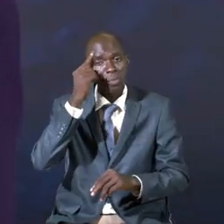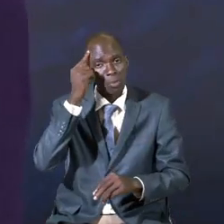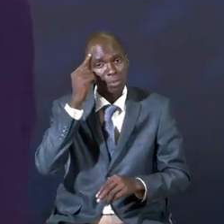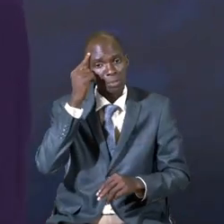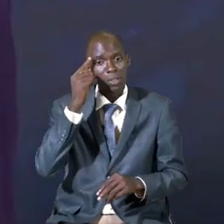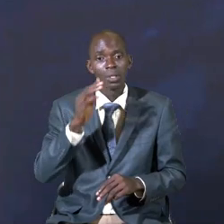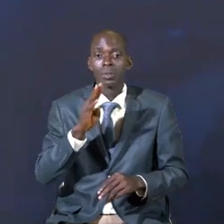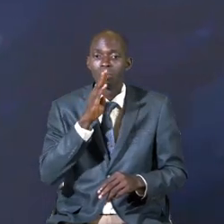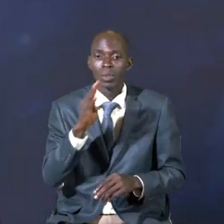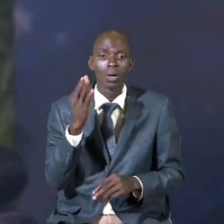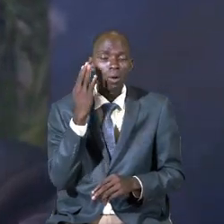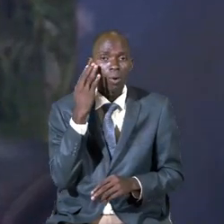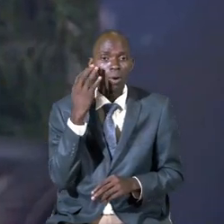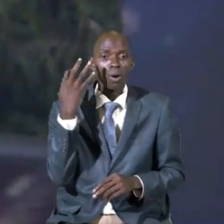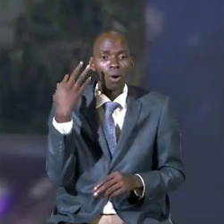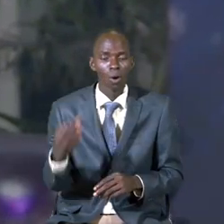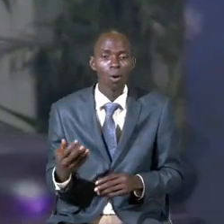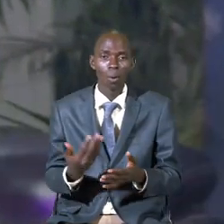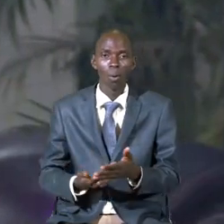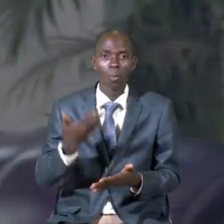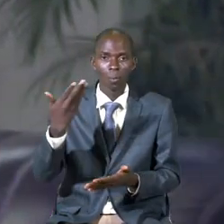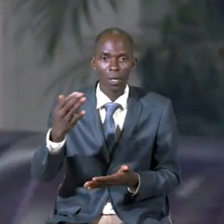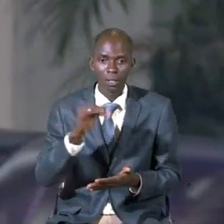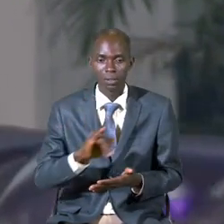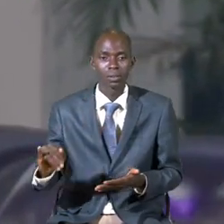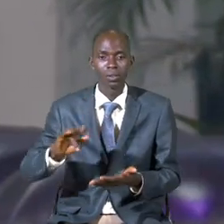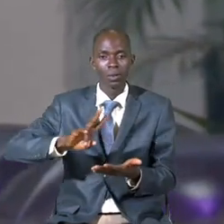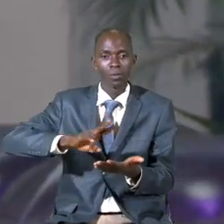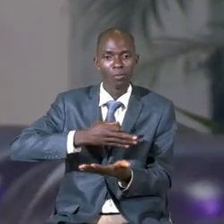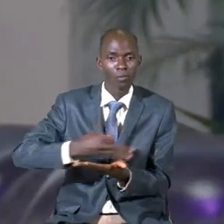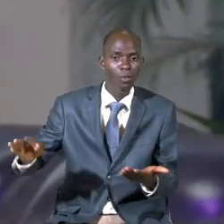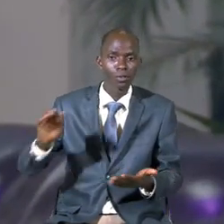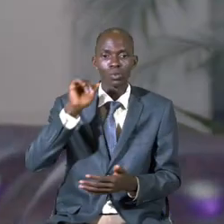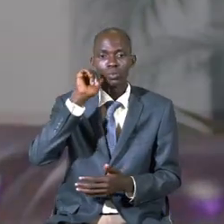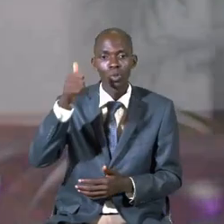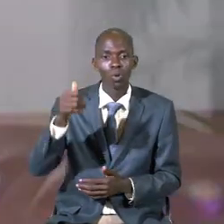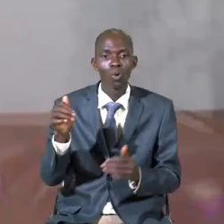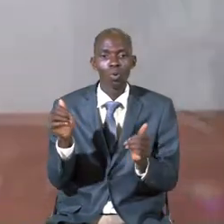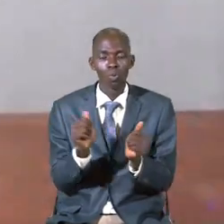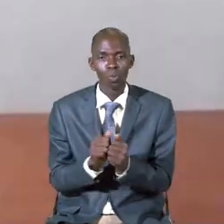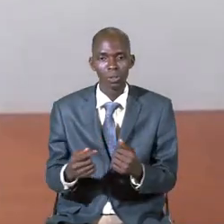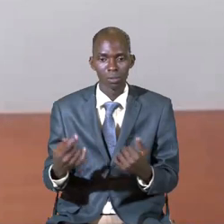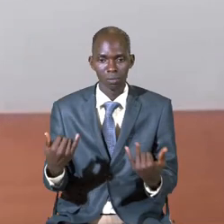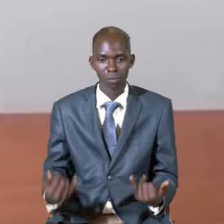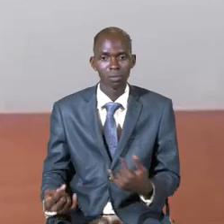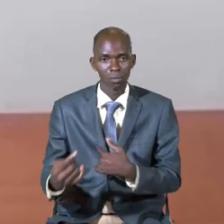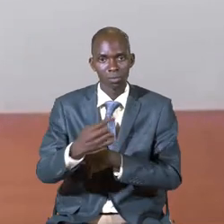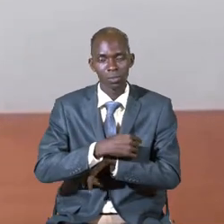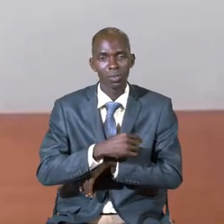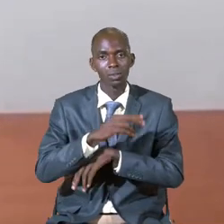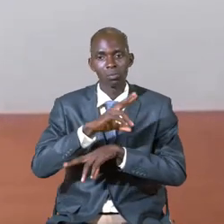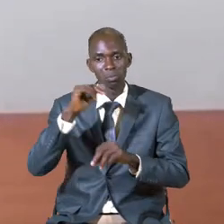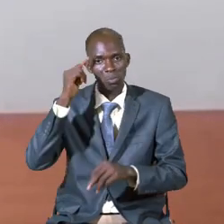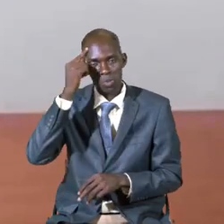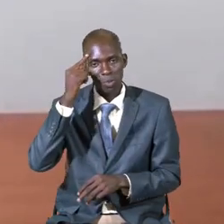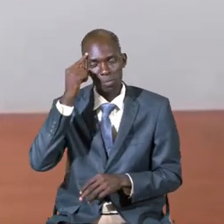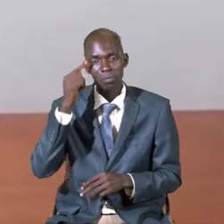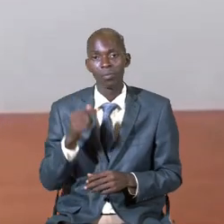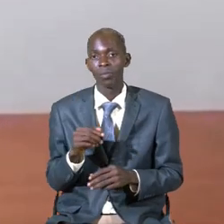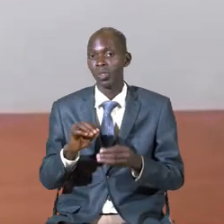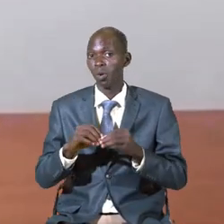buying trampled tomorrow with today's thoughtlessness number four